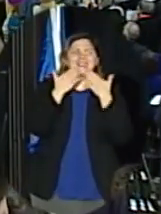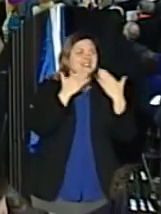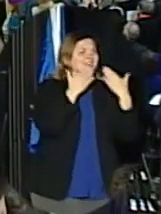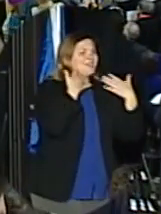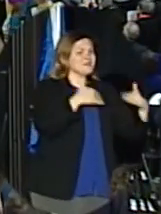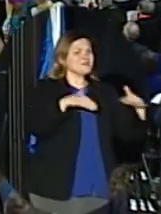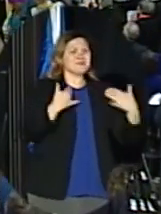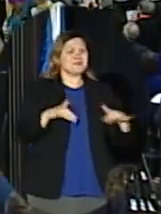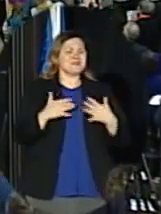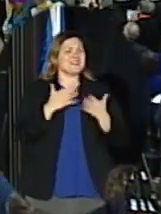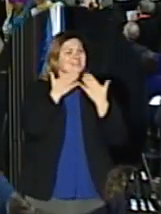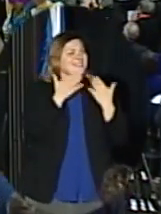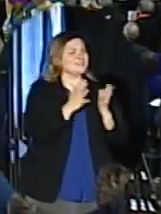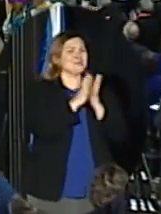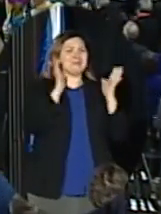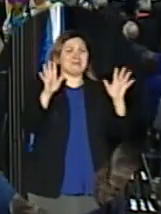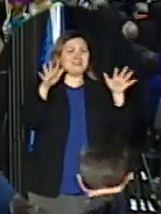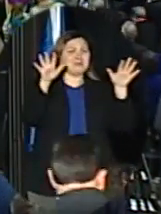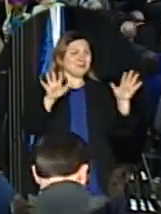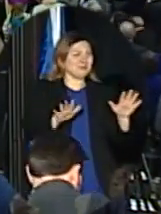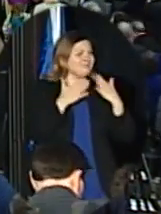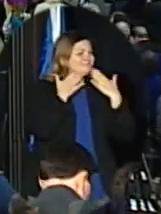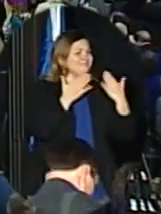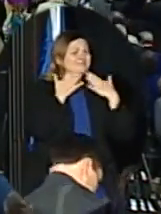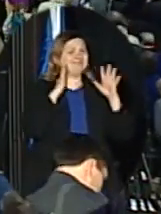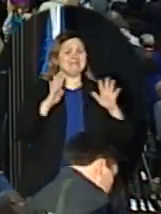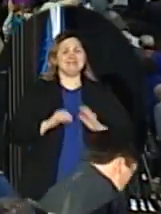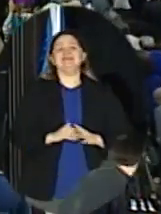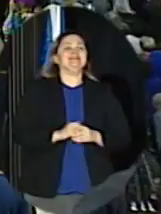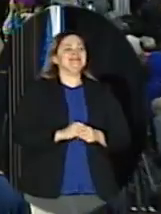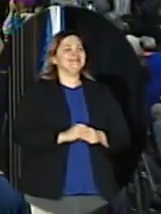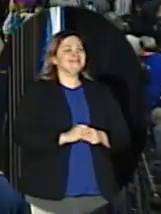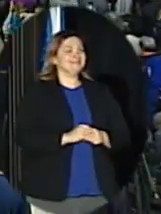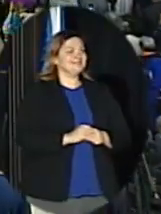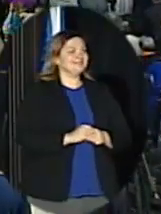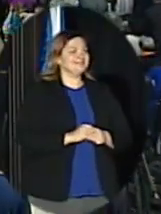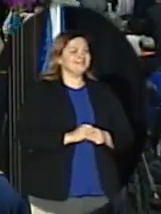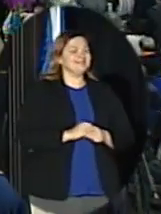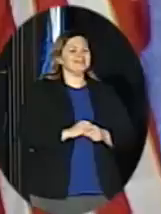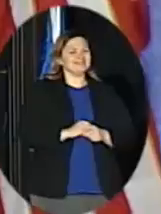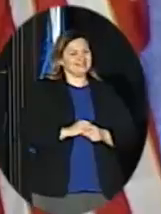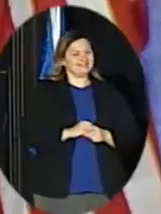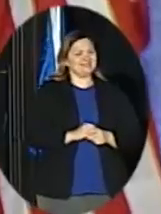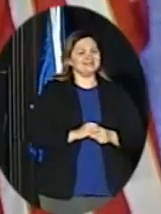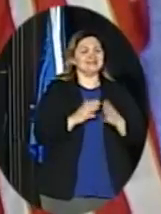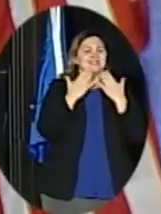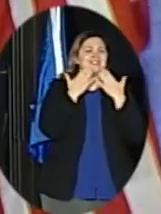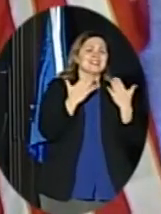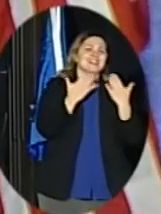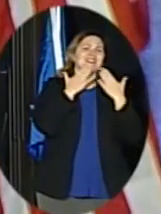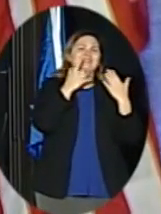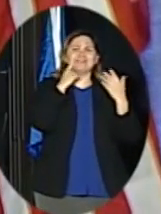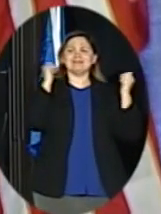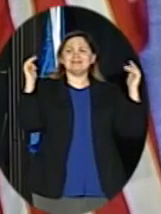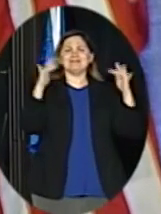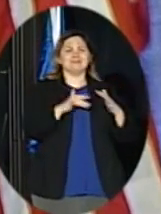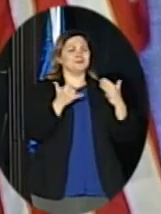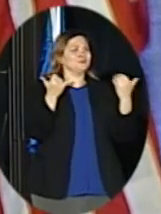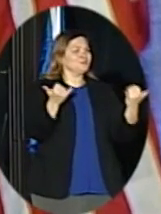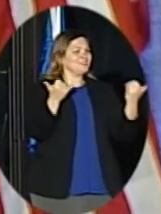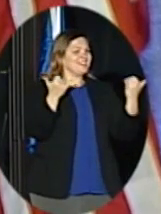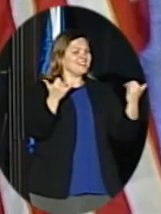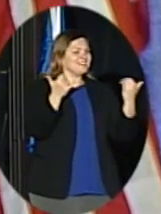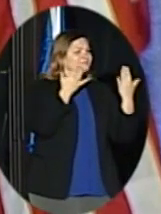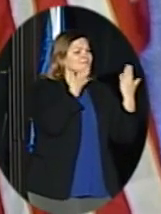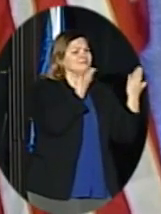Thank you so much. Thank you so much. Thank you so much for coming out today. I am so grateful, and I